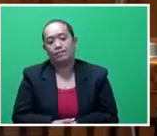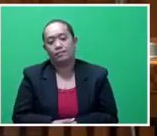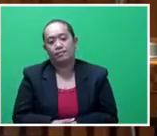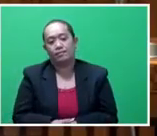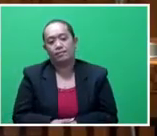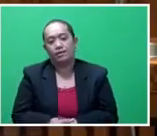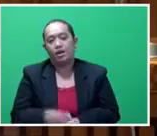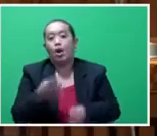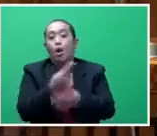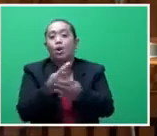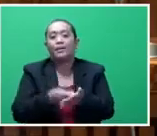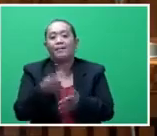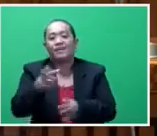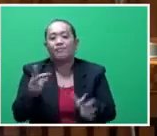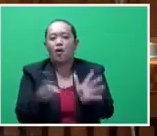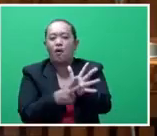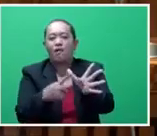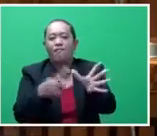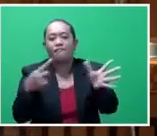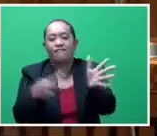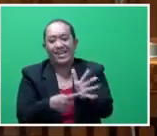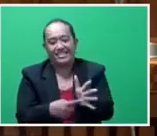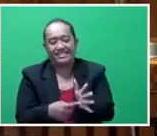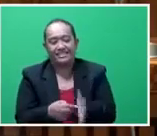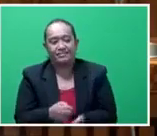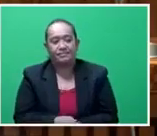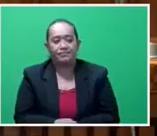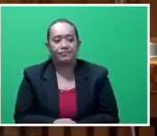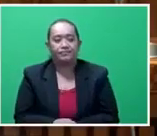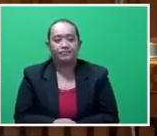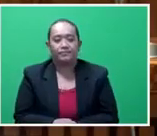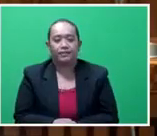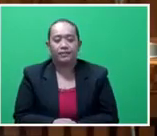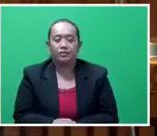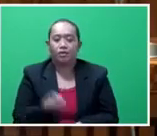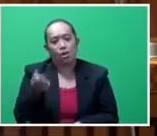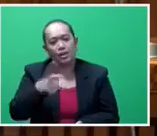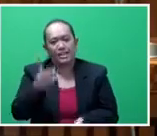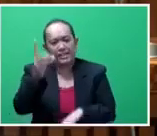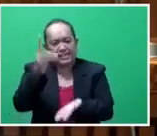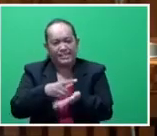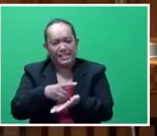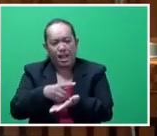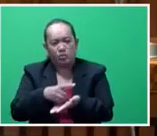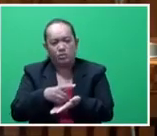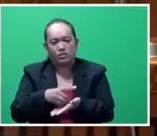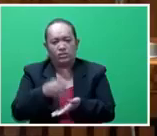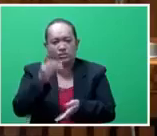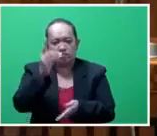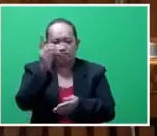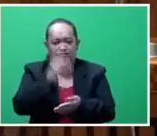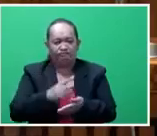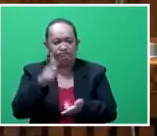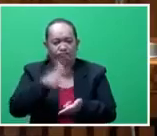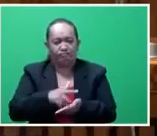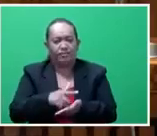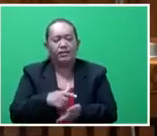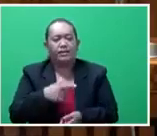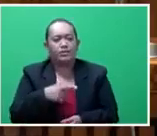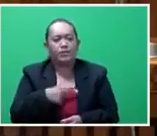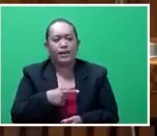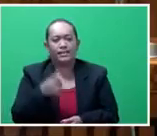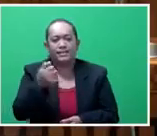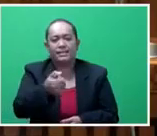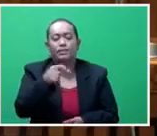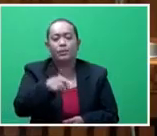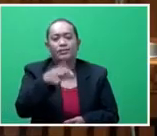essentially this has meant that the total discounted, EFL discounted total sum of $6.7 million.